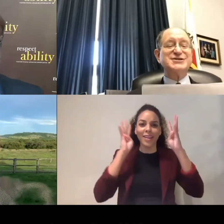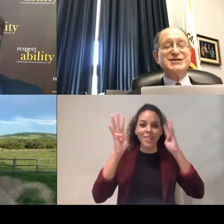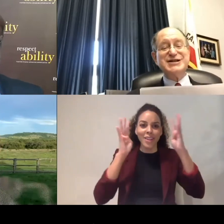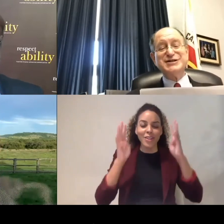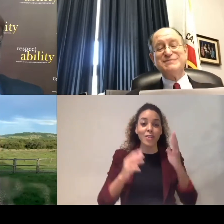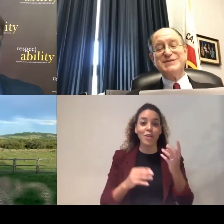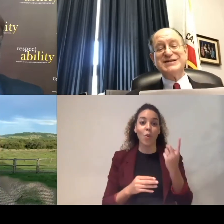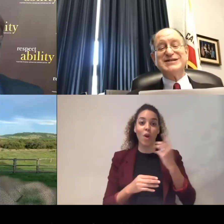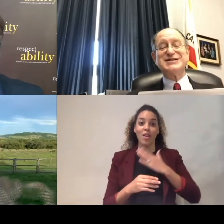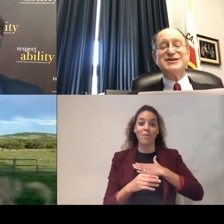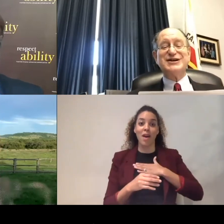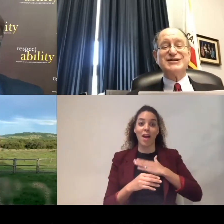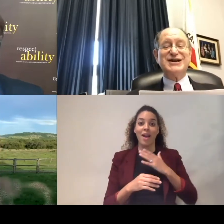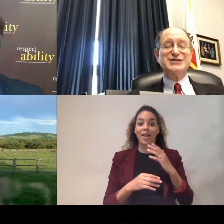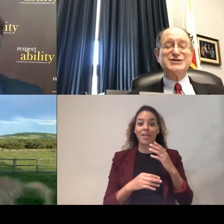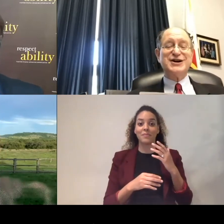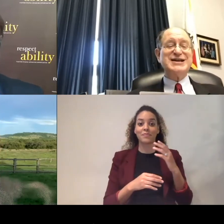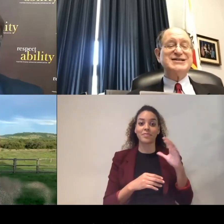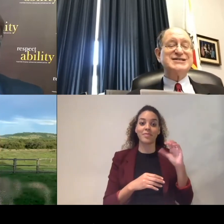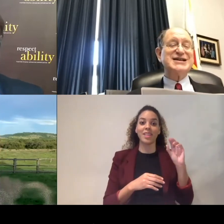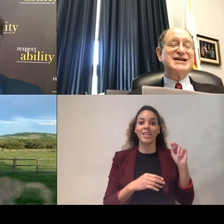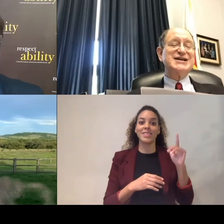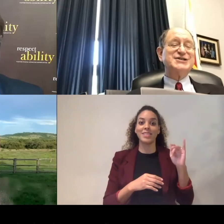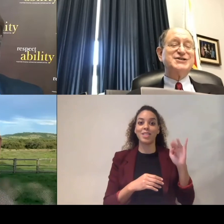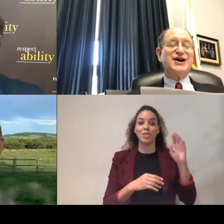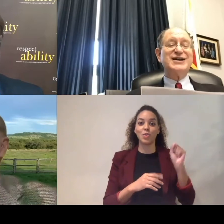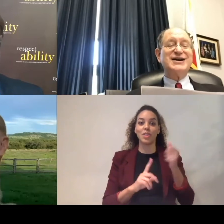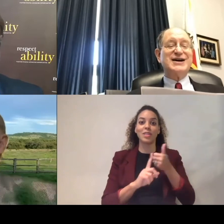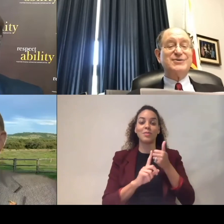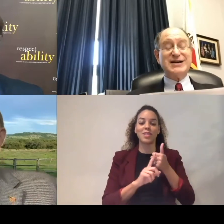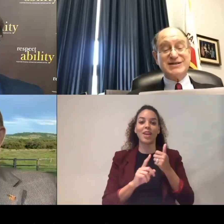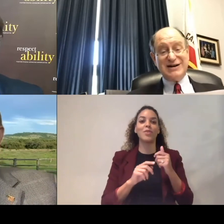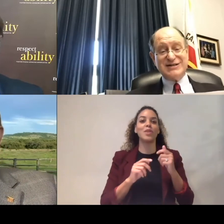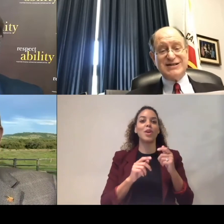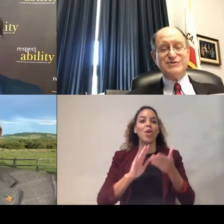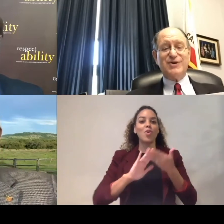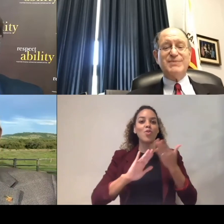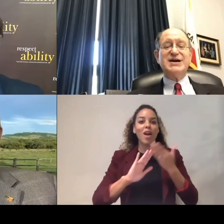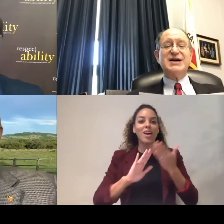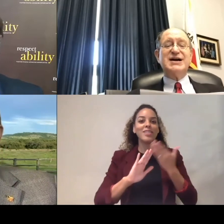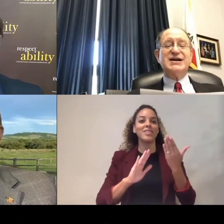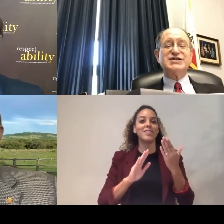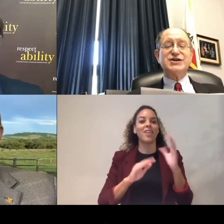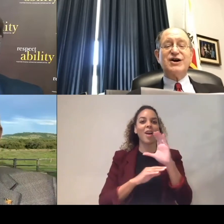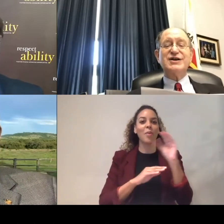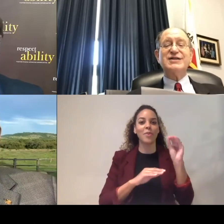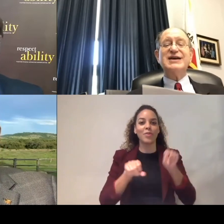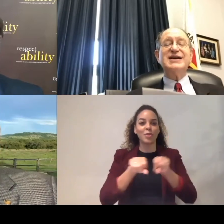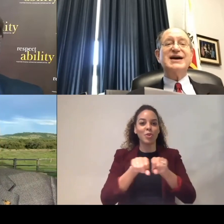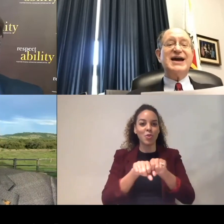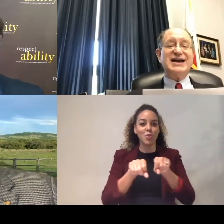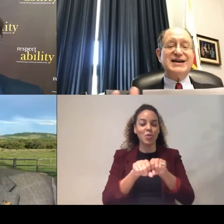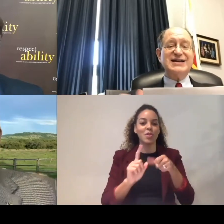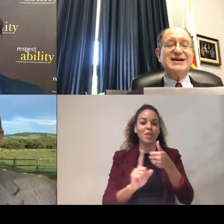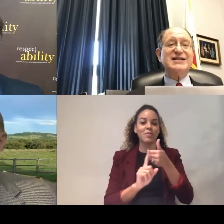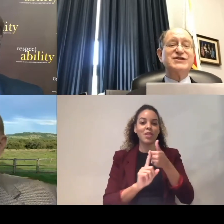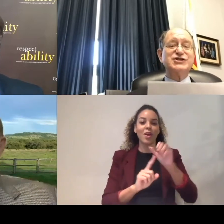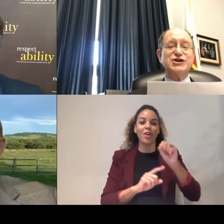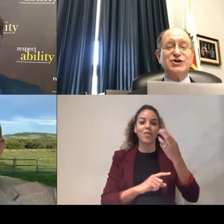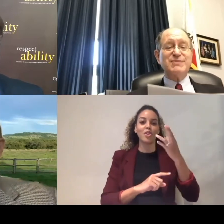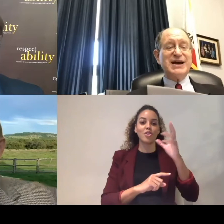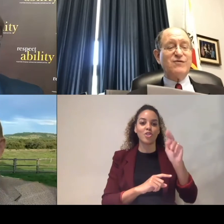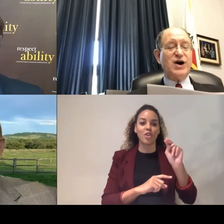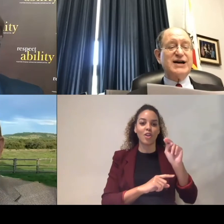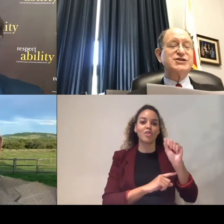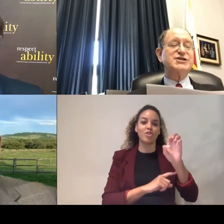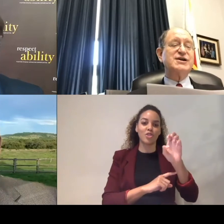manages a t-shirt business called Shawnees. Sean, who has Down syndrome, starred in the A&E television show you